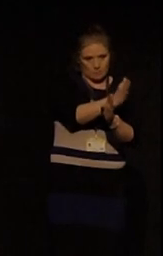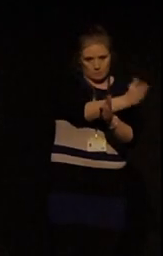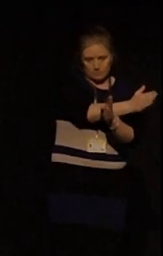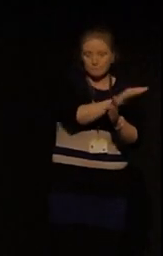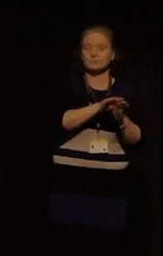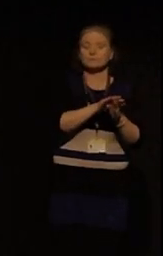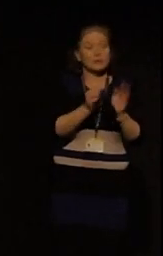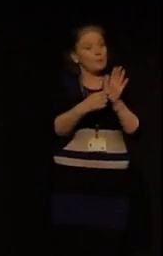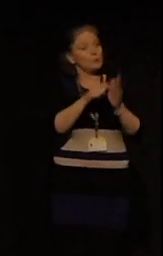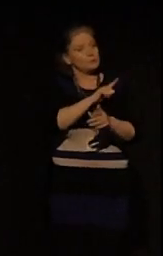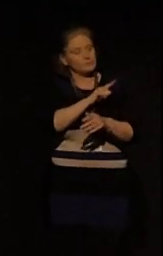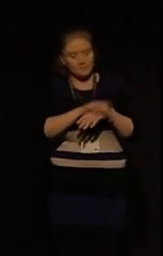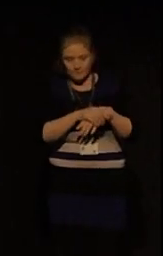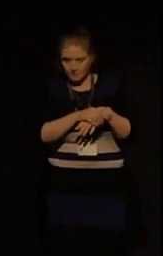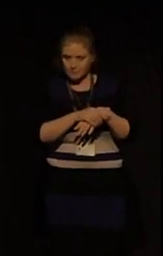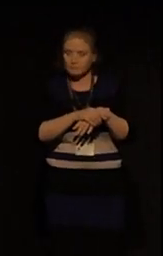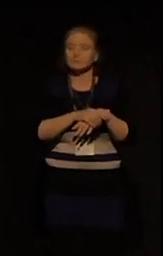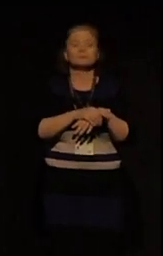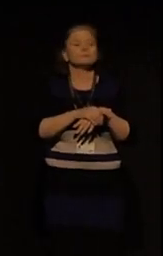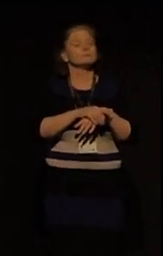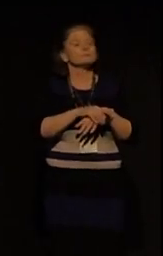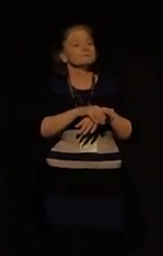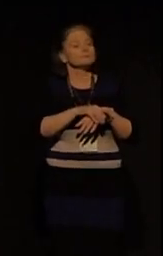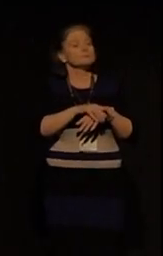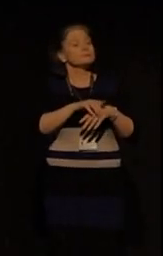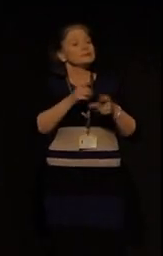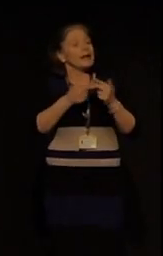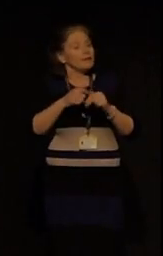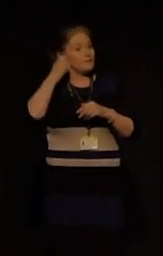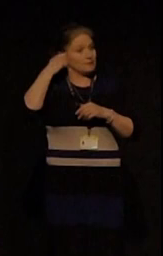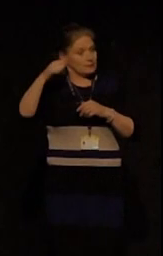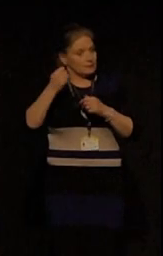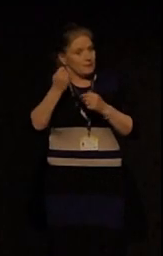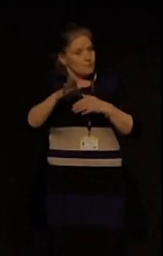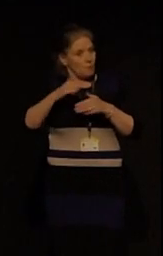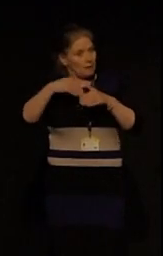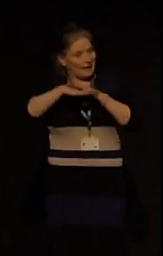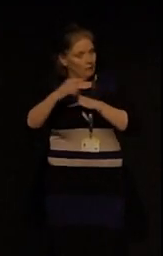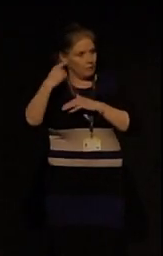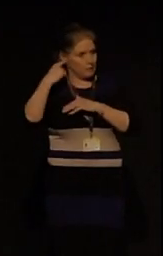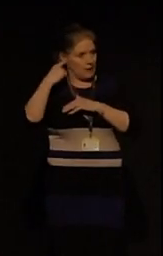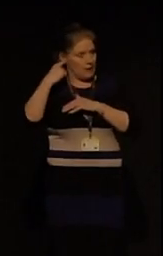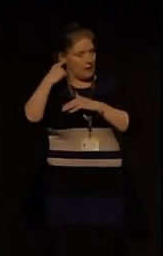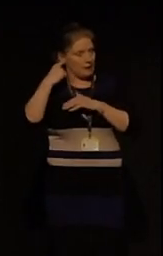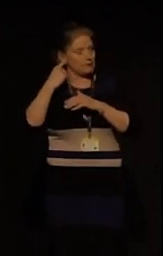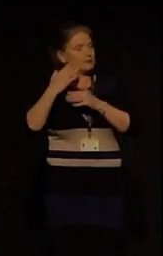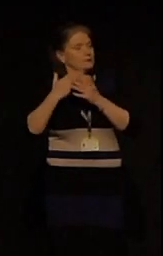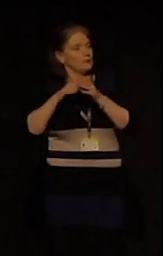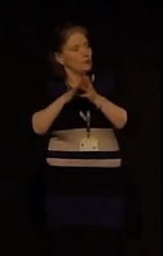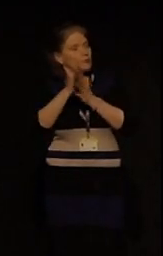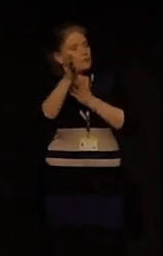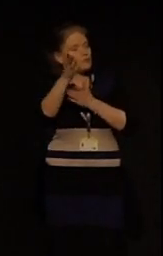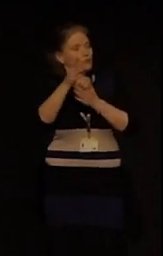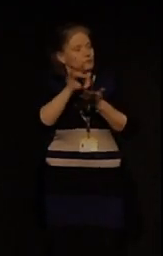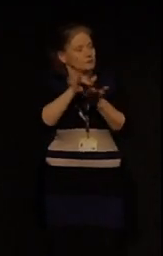reason that's important, if the tinnitus was originating in the inner ear and it flowed into the central nervous system, it should